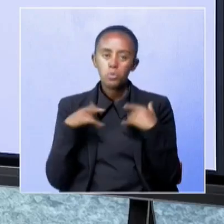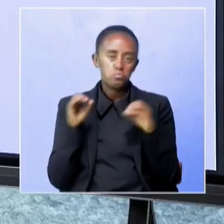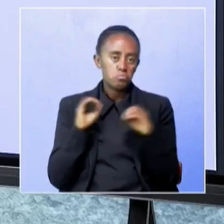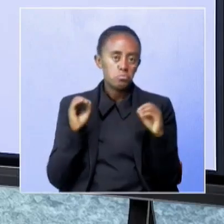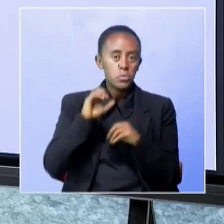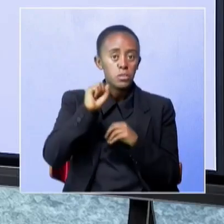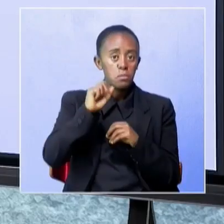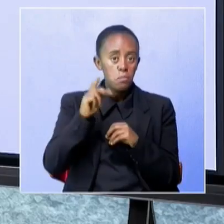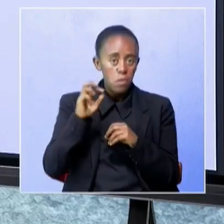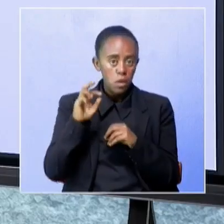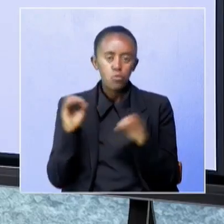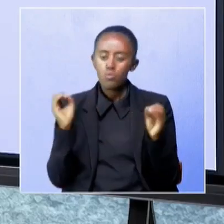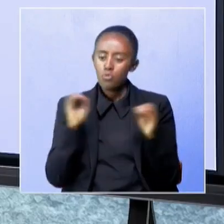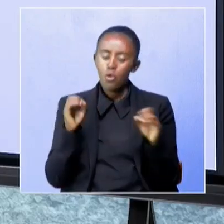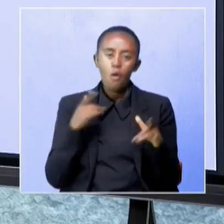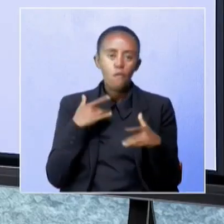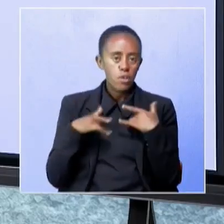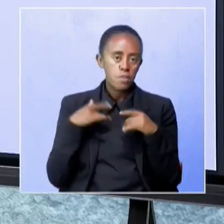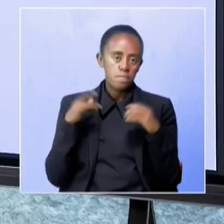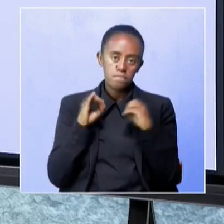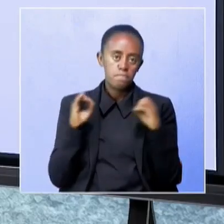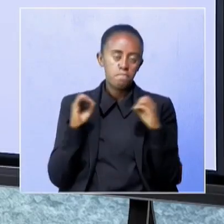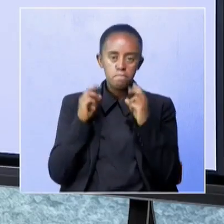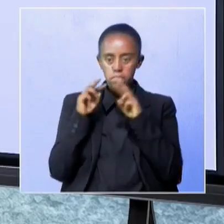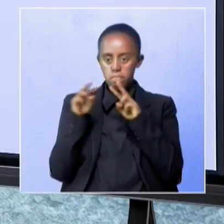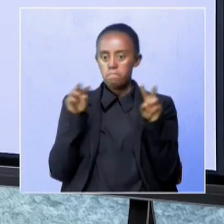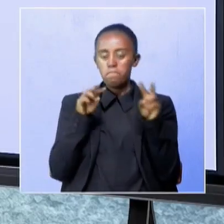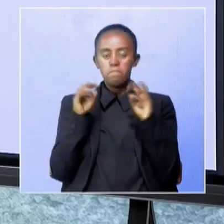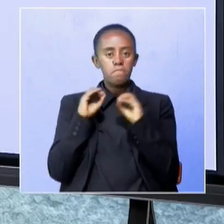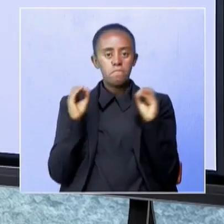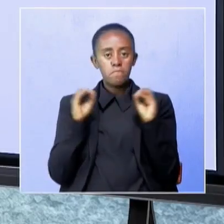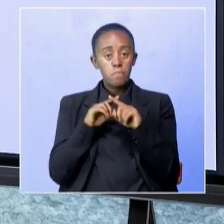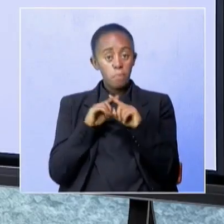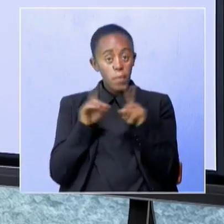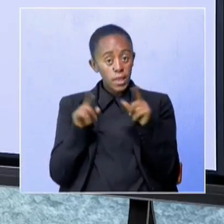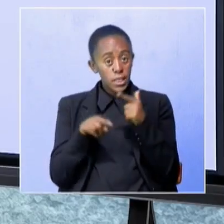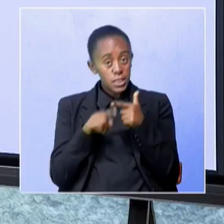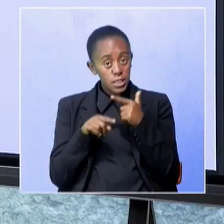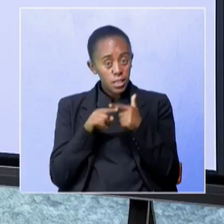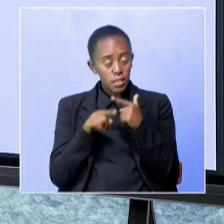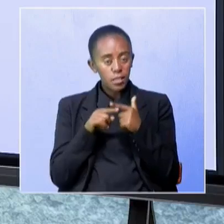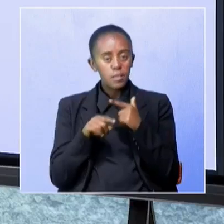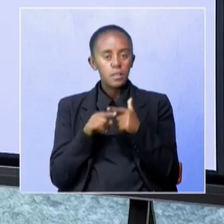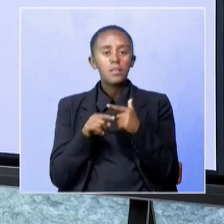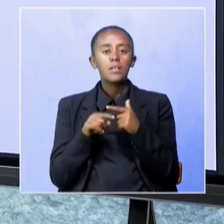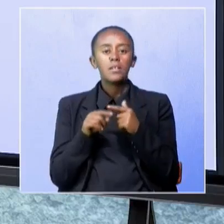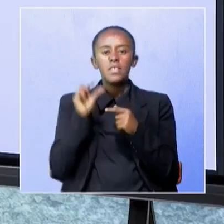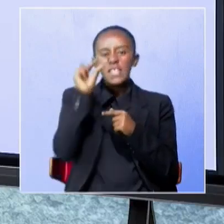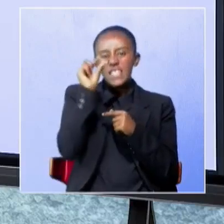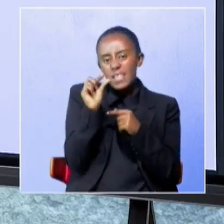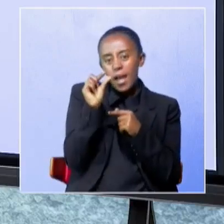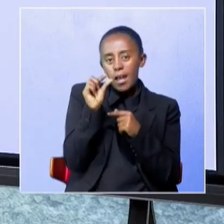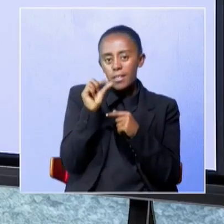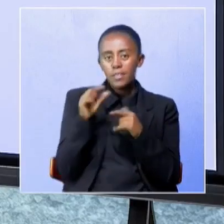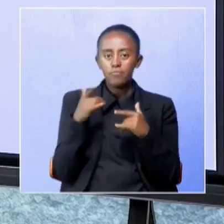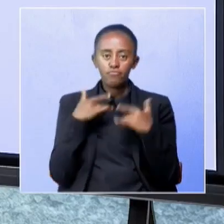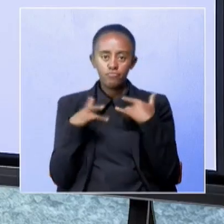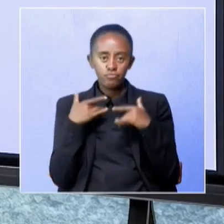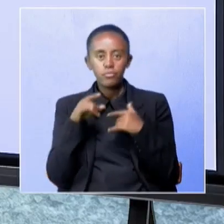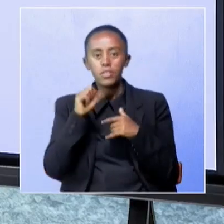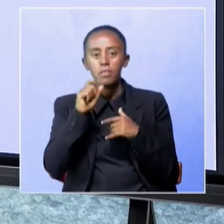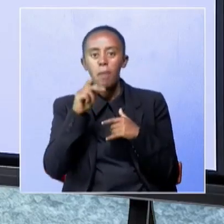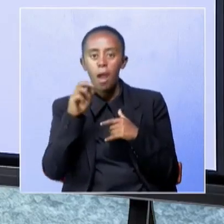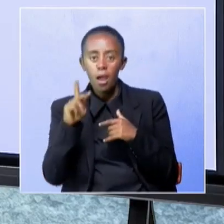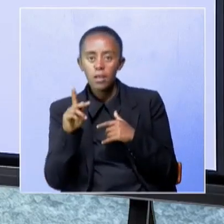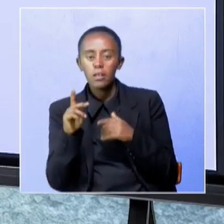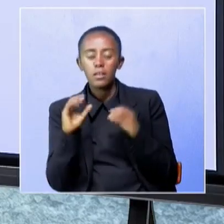emotions and no feelings being shown, right? But in the second one, it says a tiny spark of